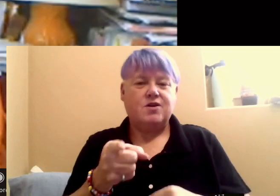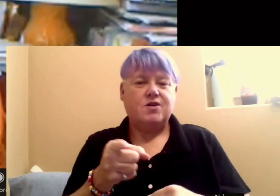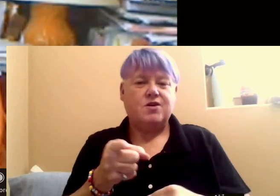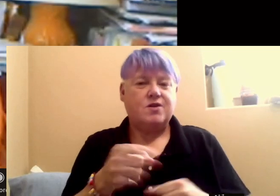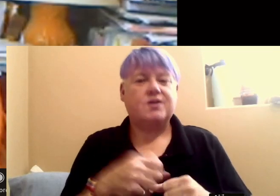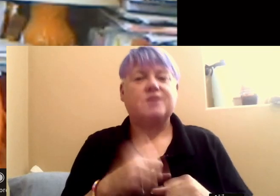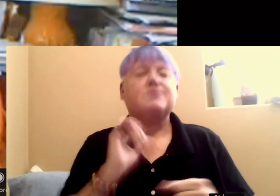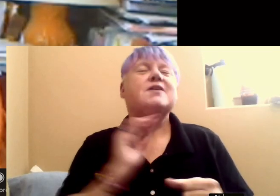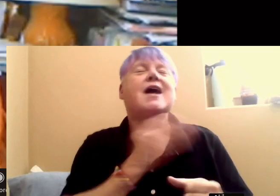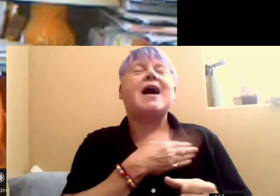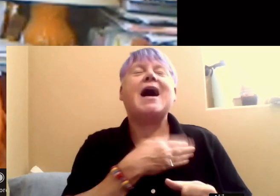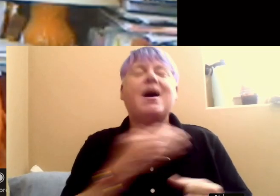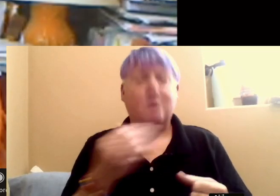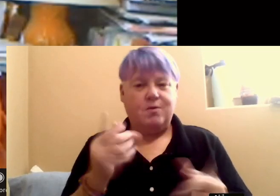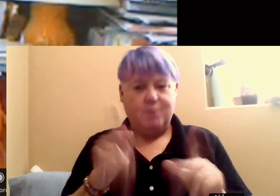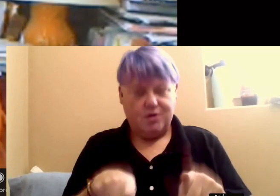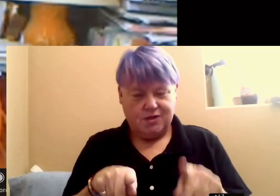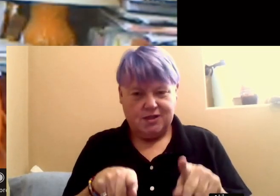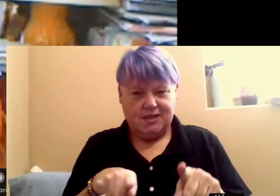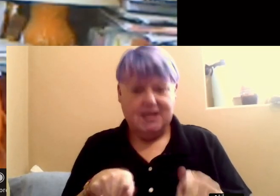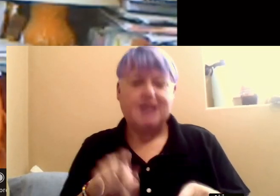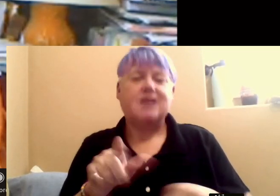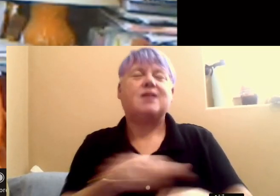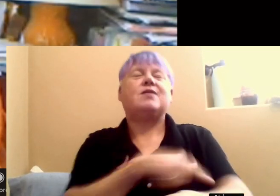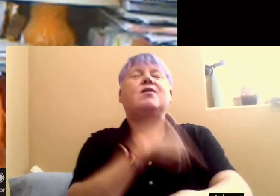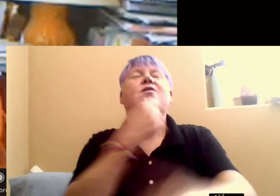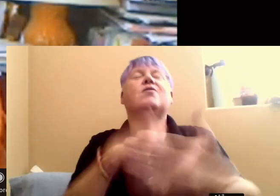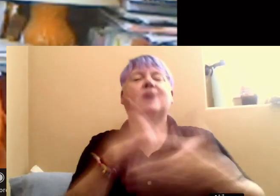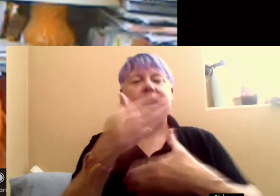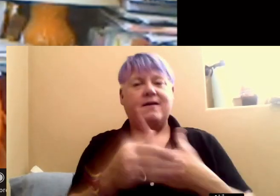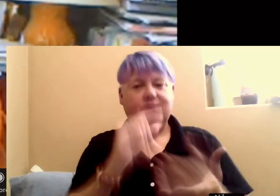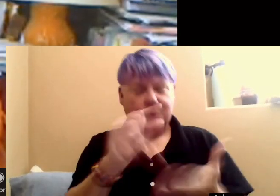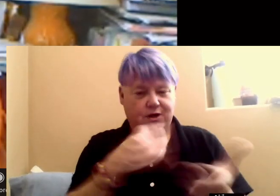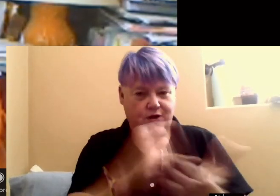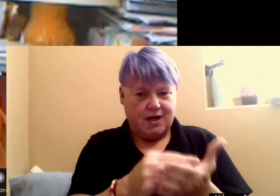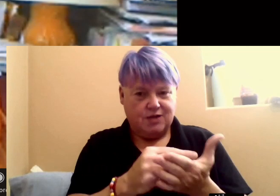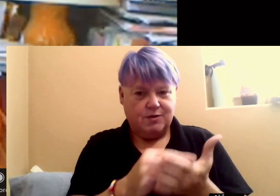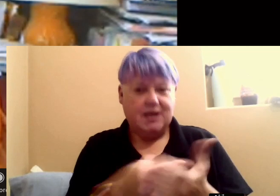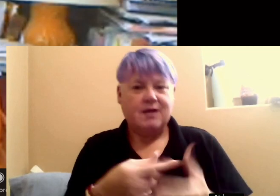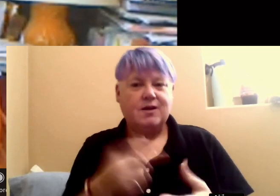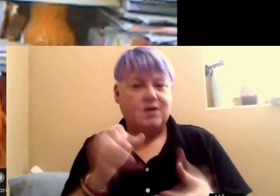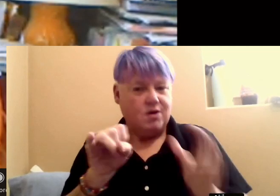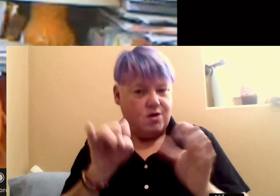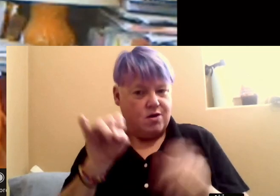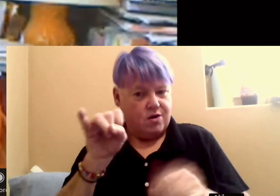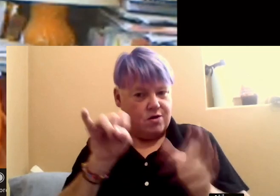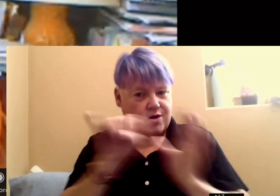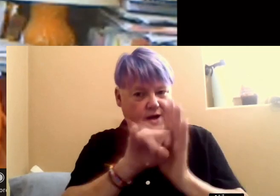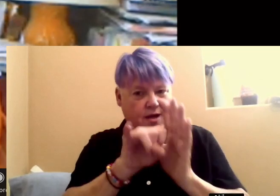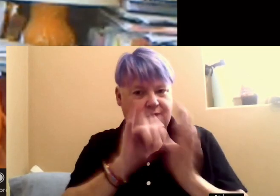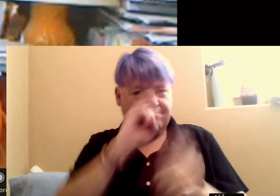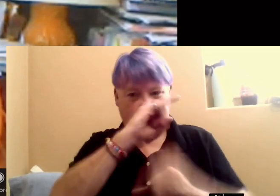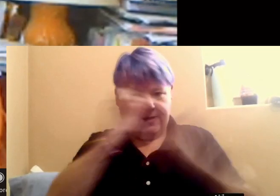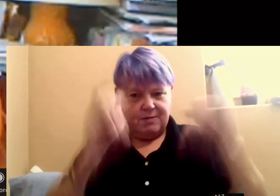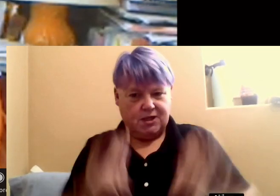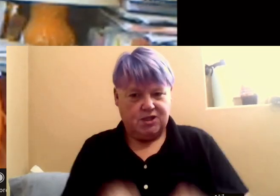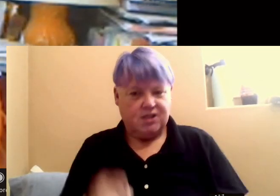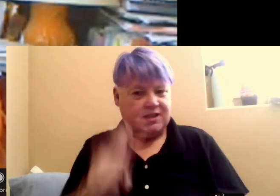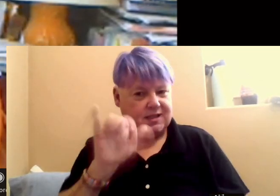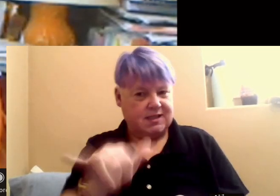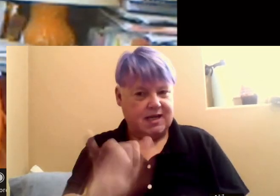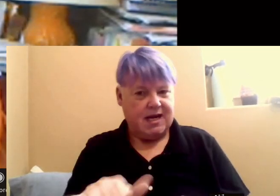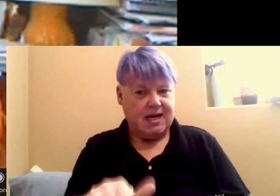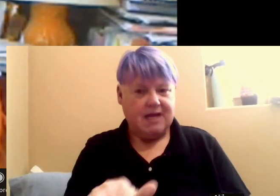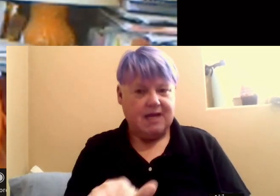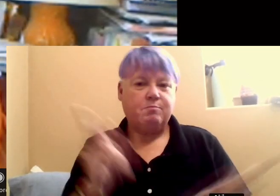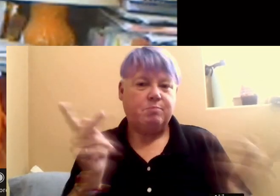our exotic. And long after we graduated, her image stayed with us, delicately poised in our history, perfect